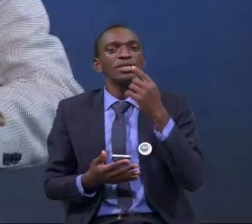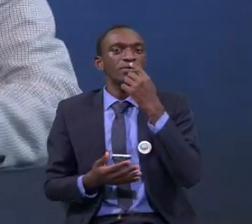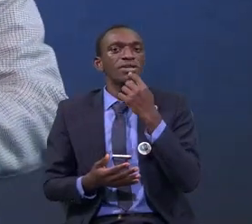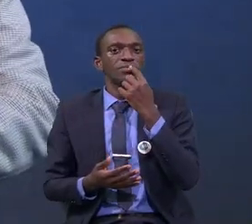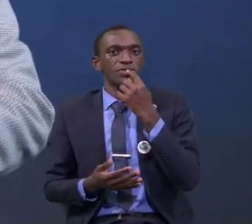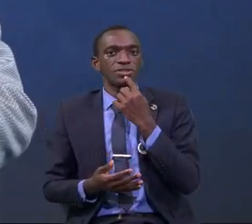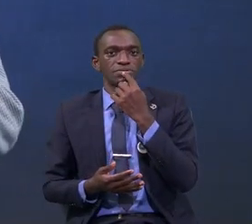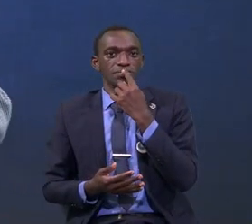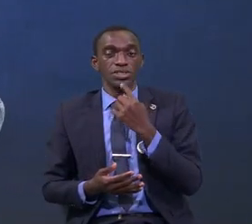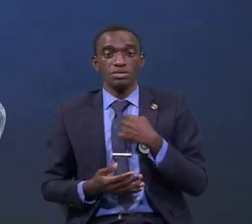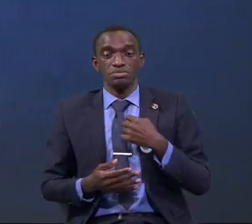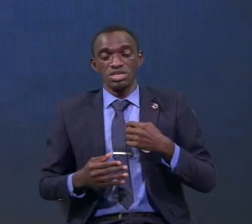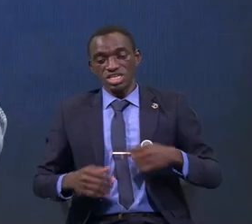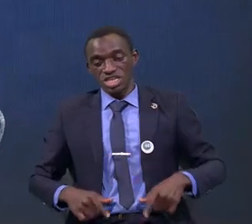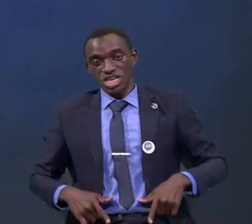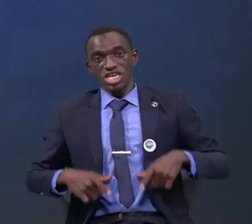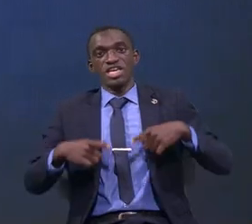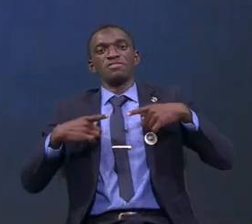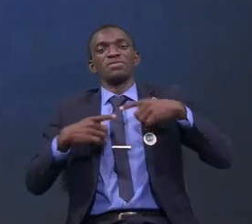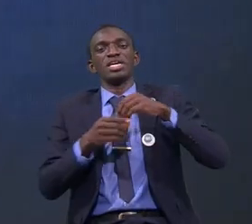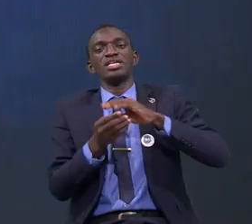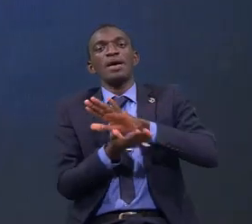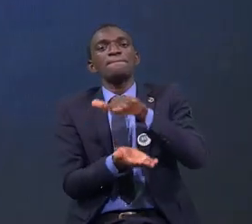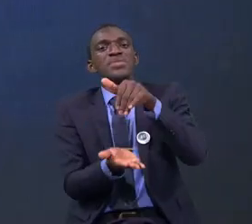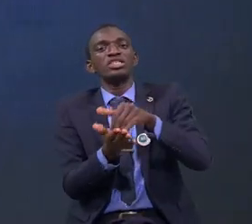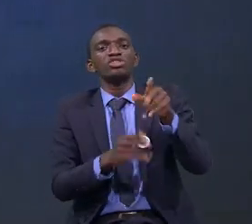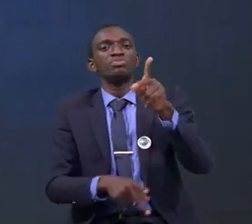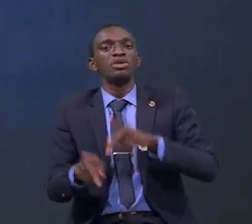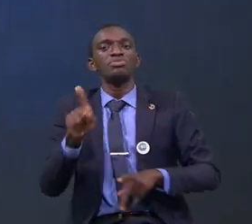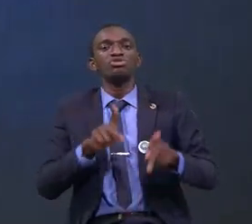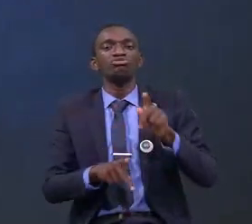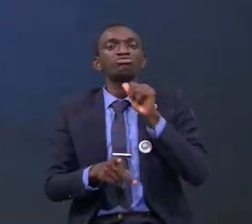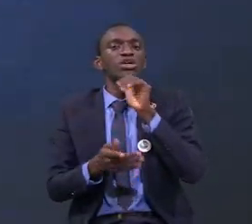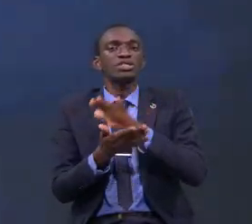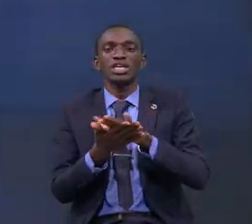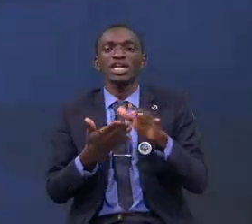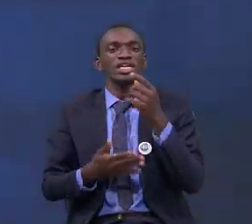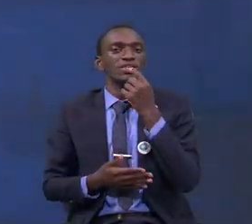and I dwell in the midst of a people of unclean lips.